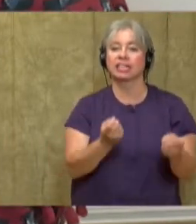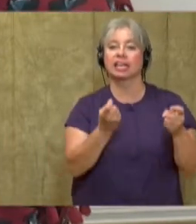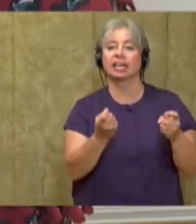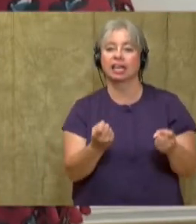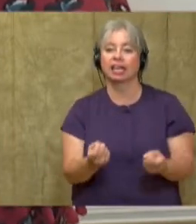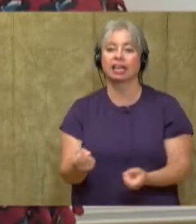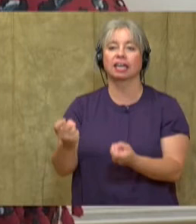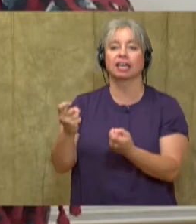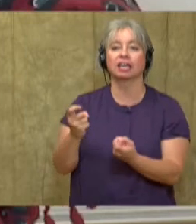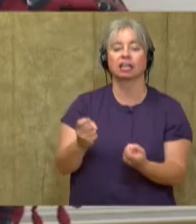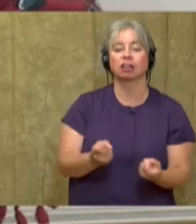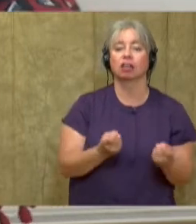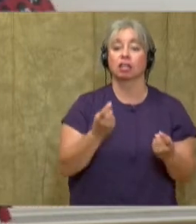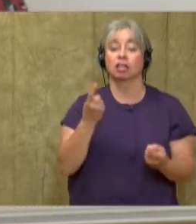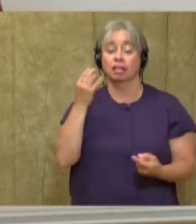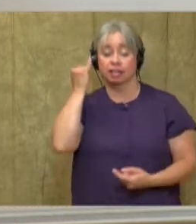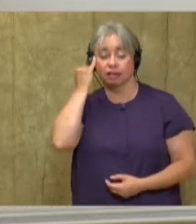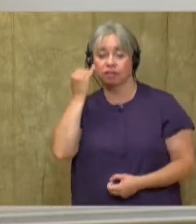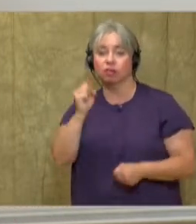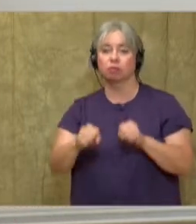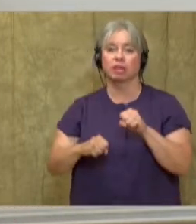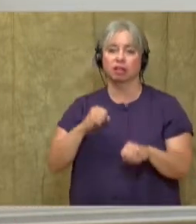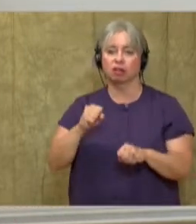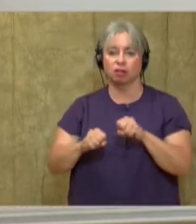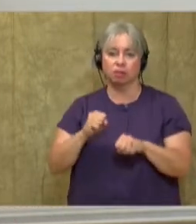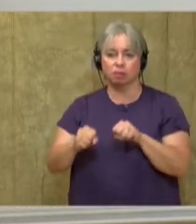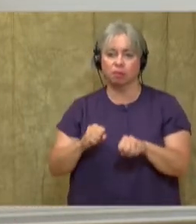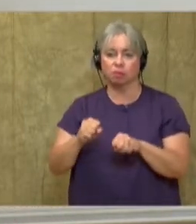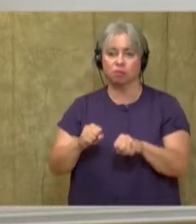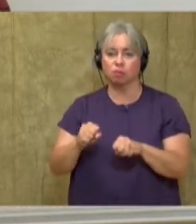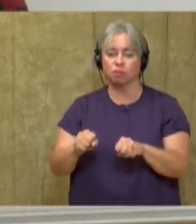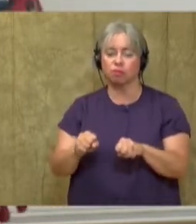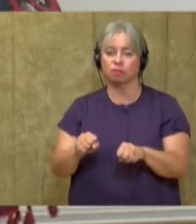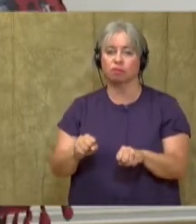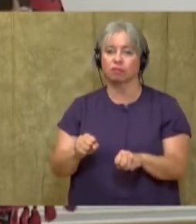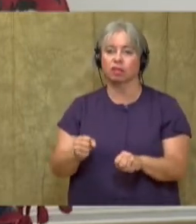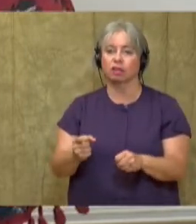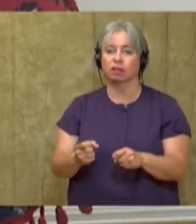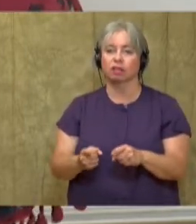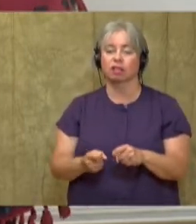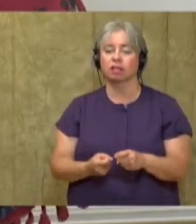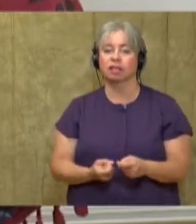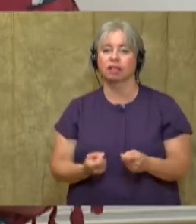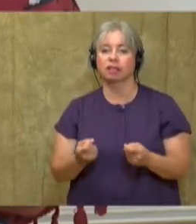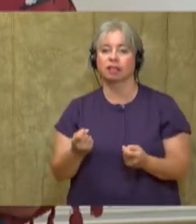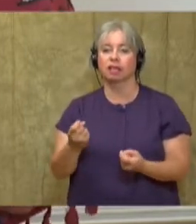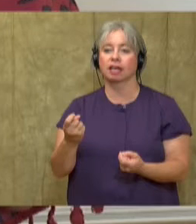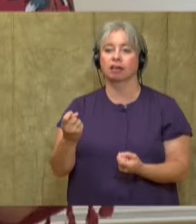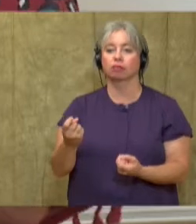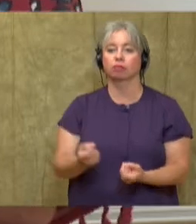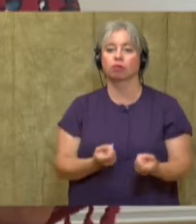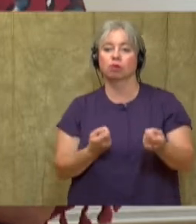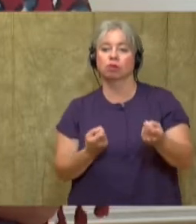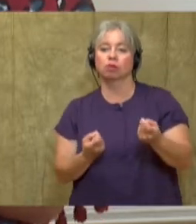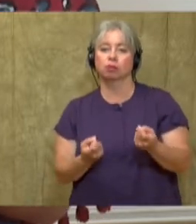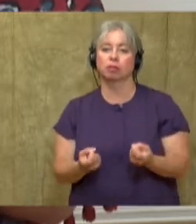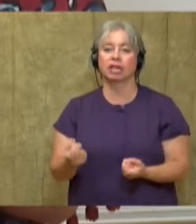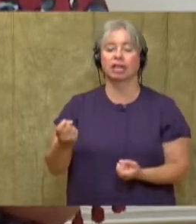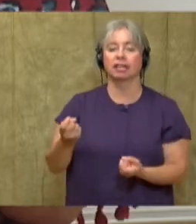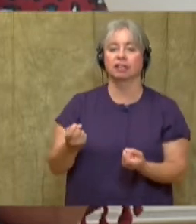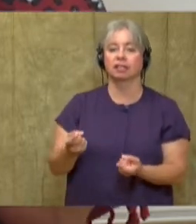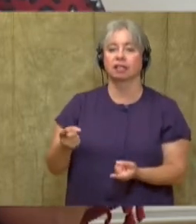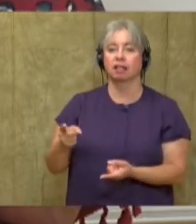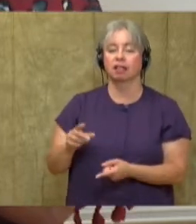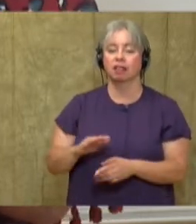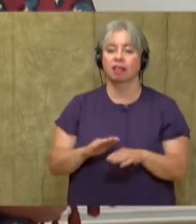you've been on what are the roller blades or the scooters. The slope of a